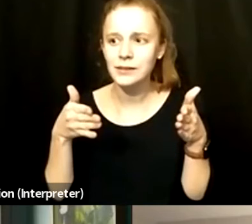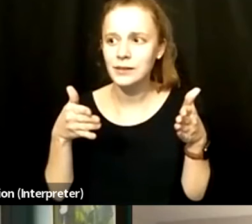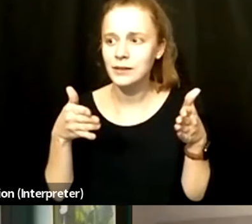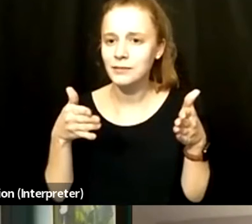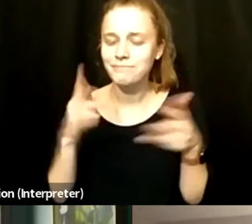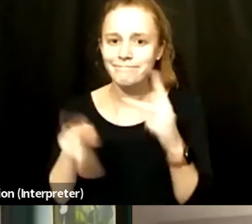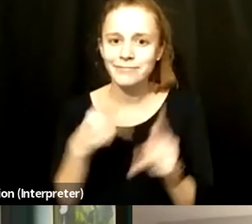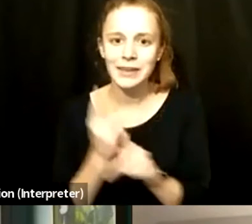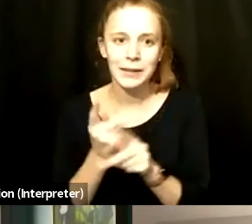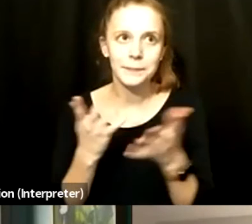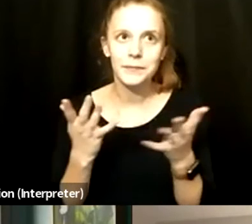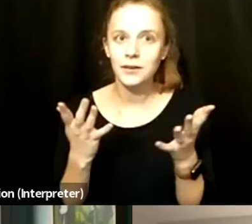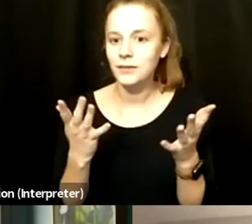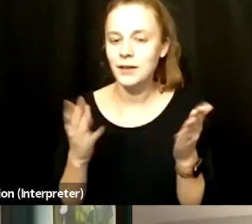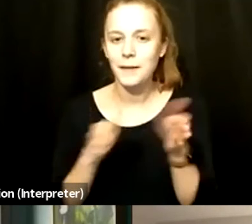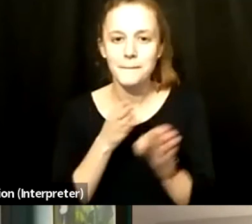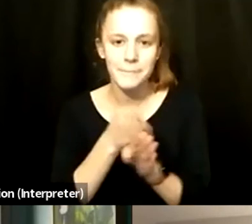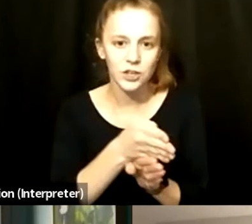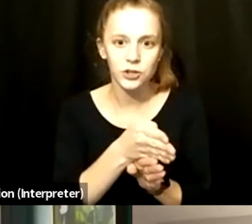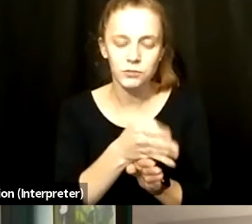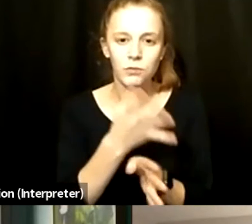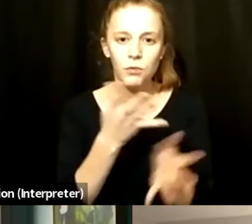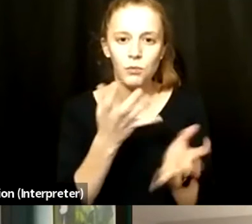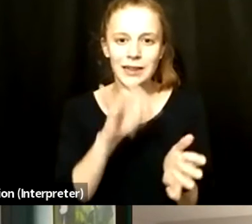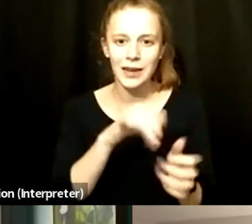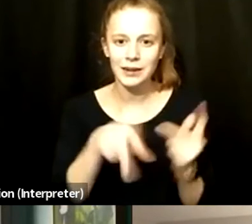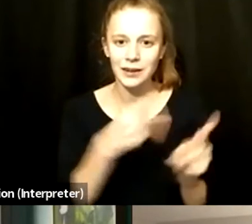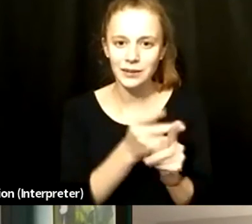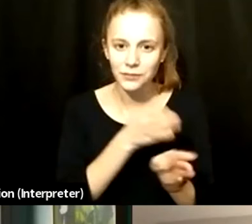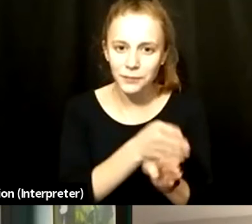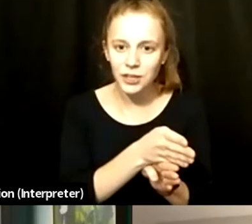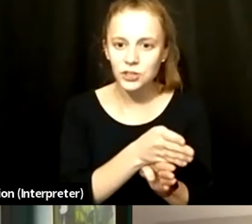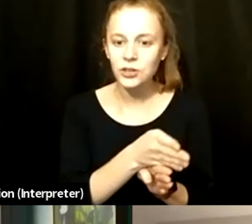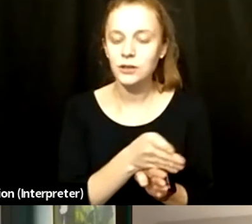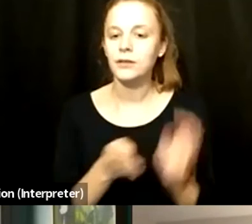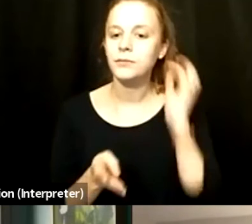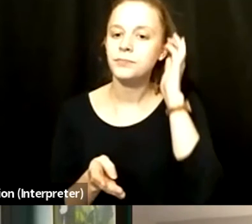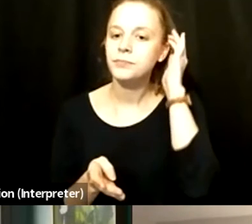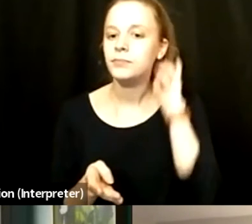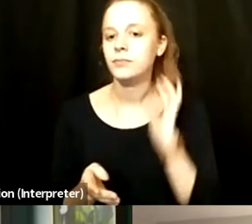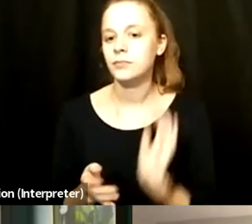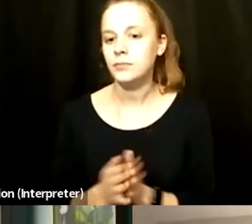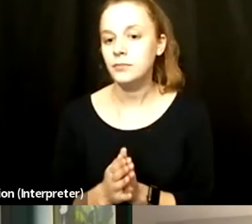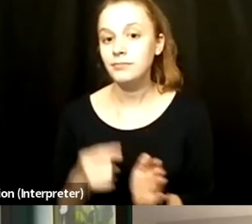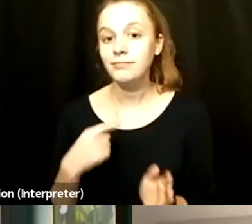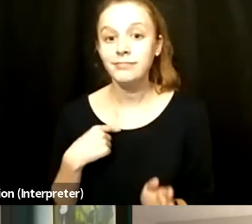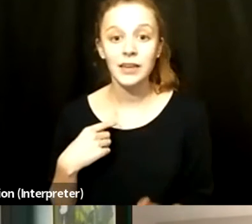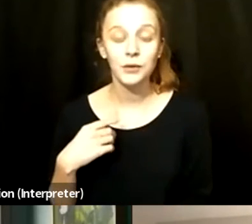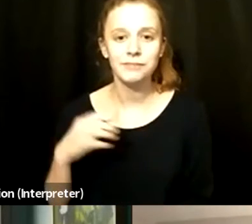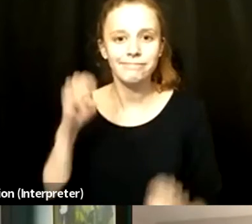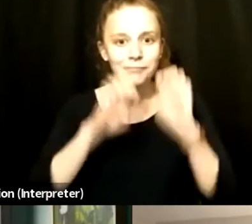type of major, and it was sort of there when I started experimenting outside